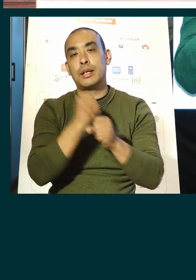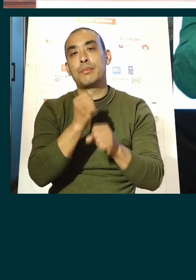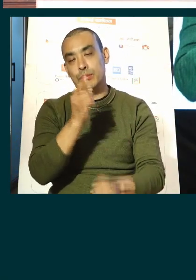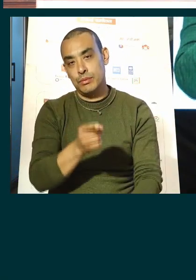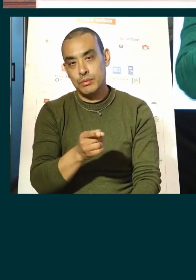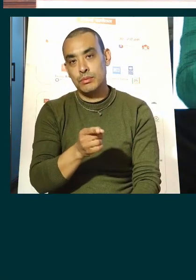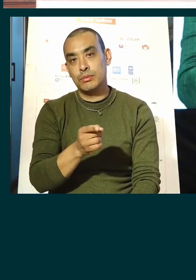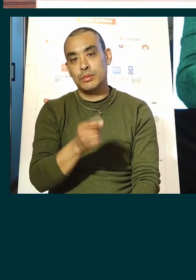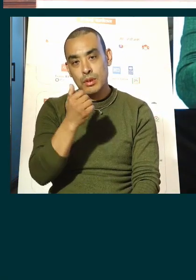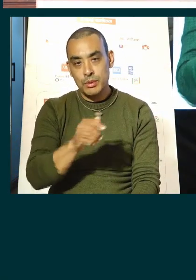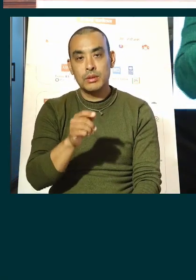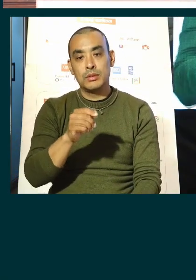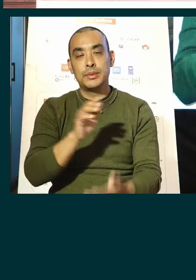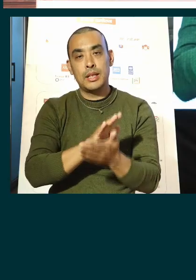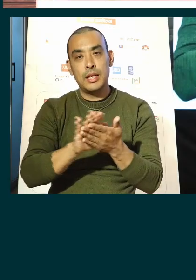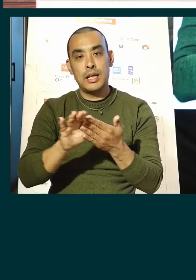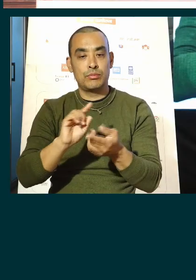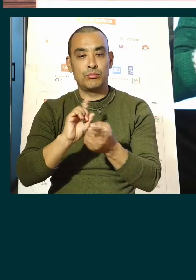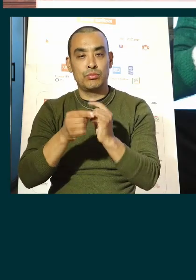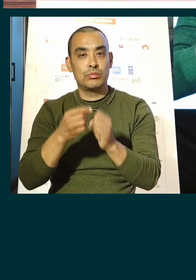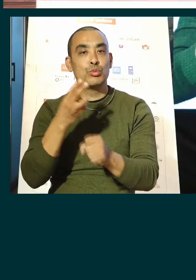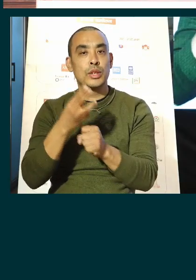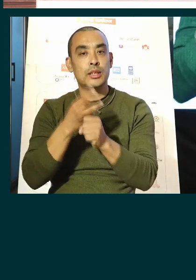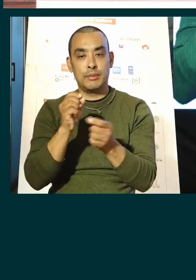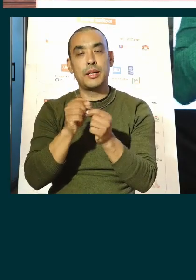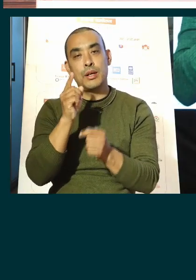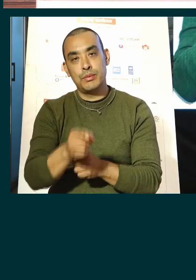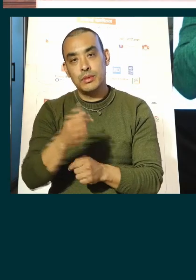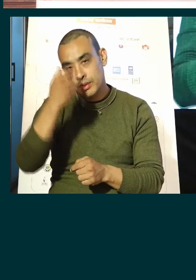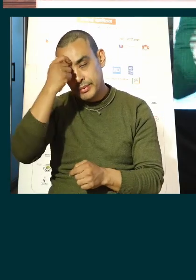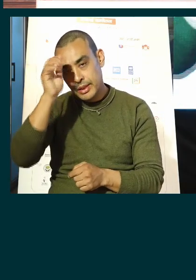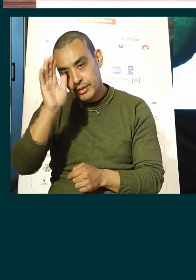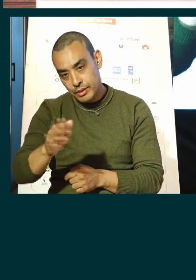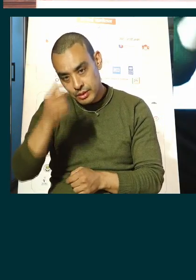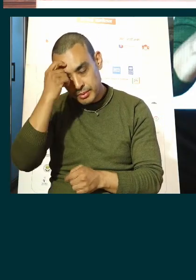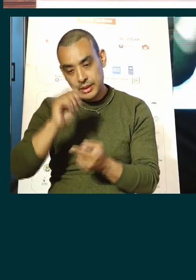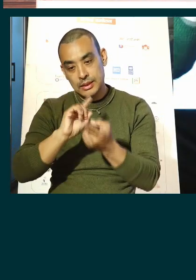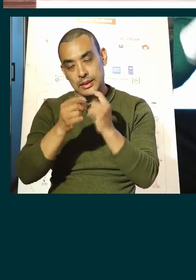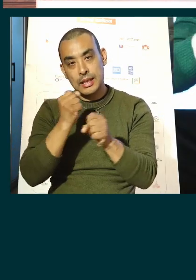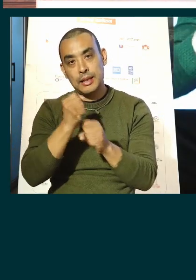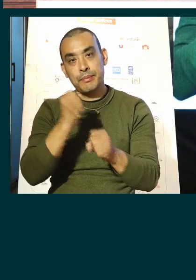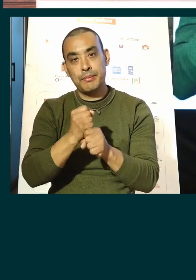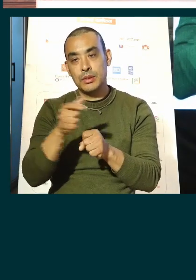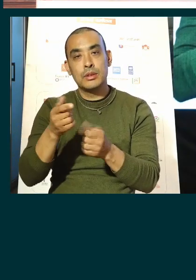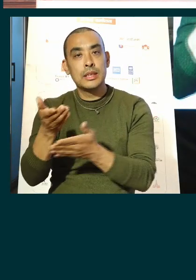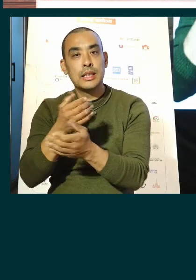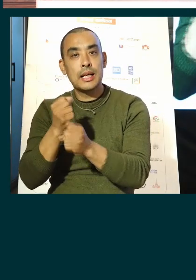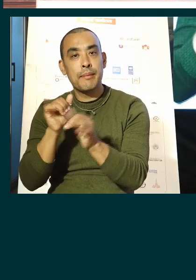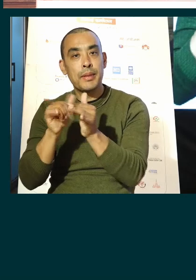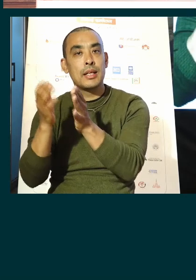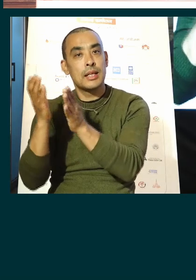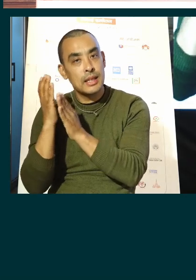now a transformative mission, where the stigma is now transformed into a sharing